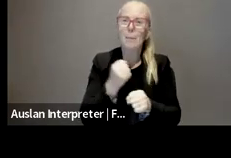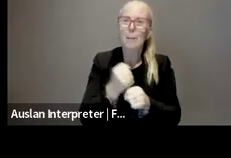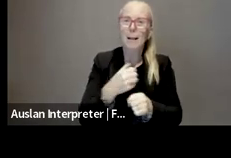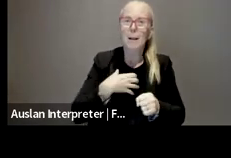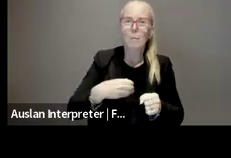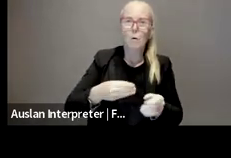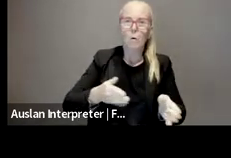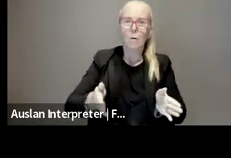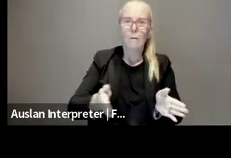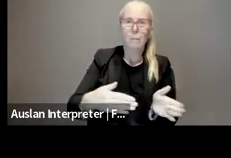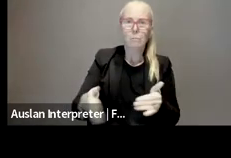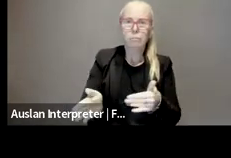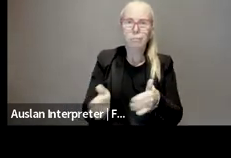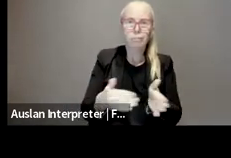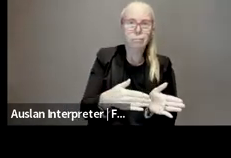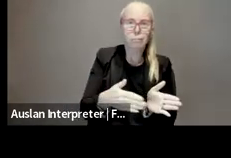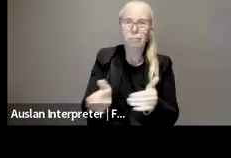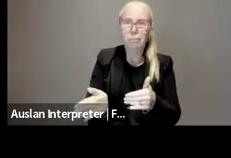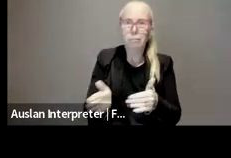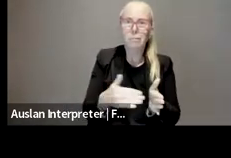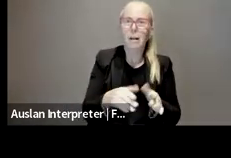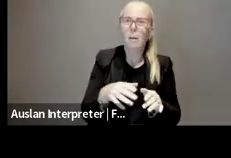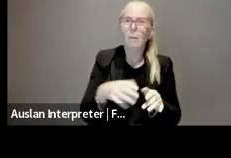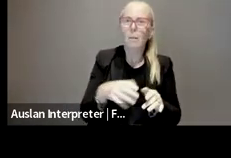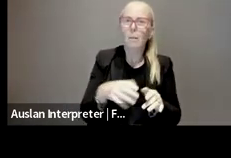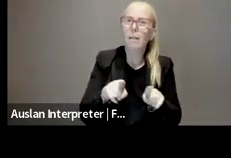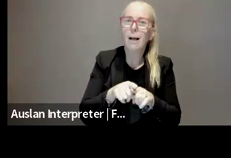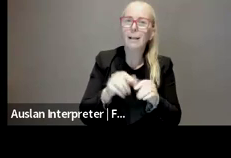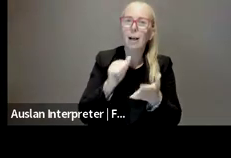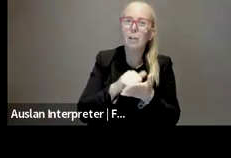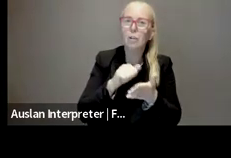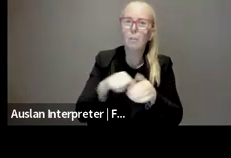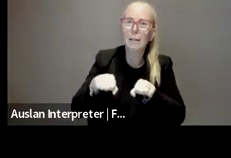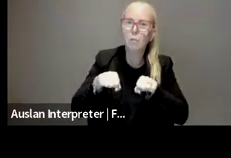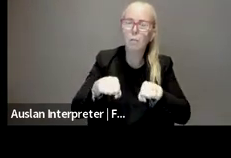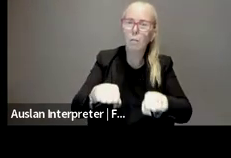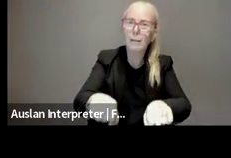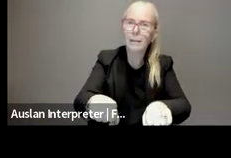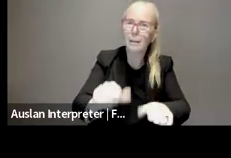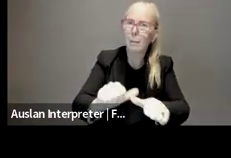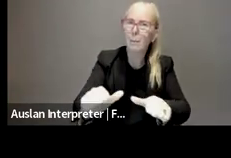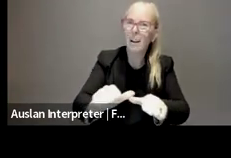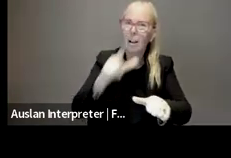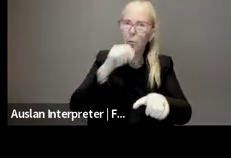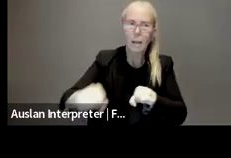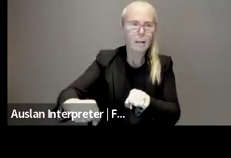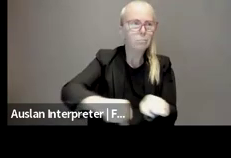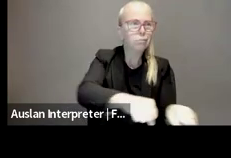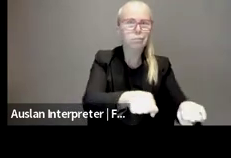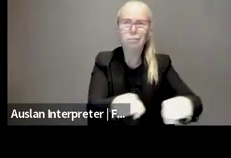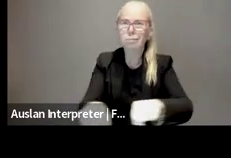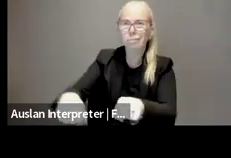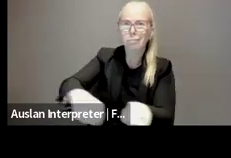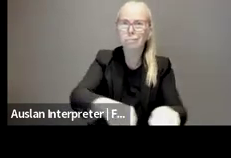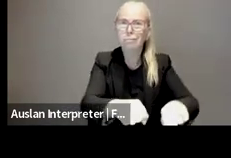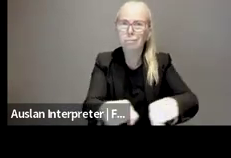printed brakes. I'm Tom, the founder of AidMotion. Between Wayne and I, our diverse fields of